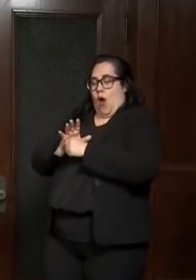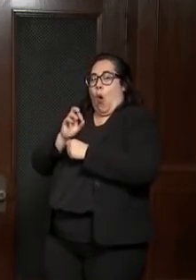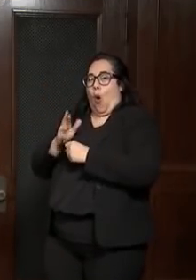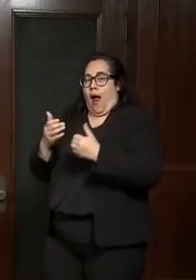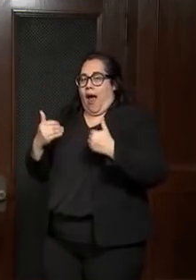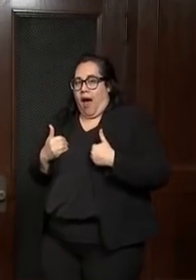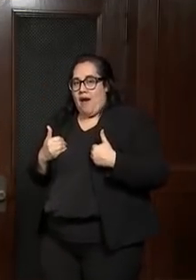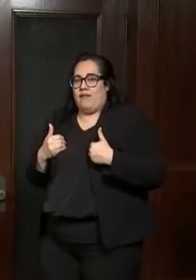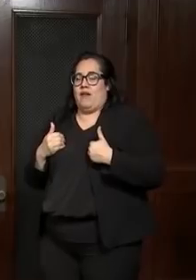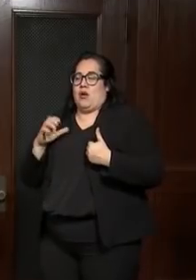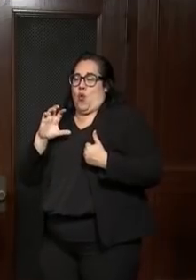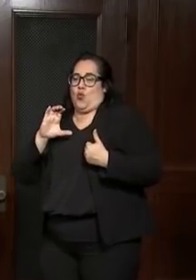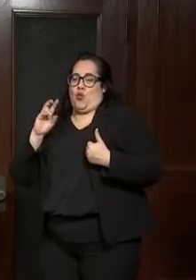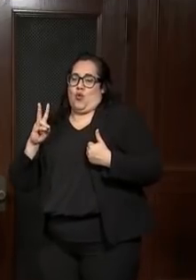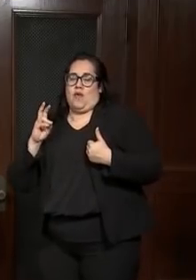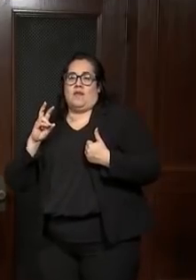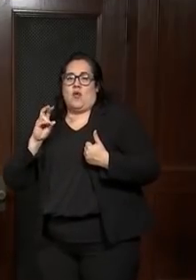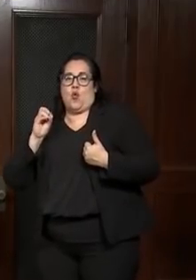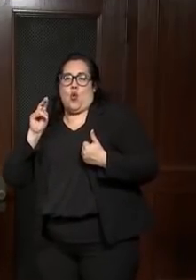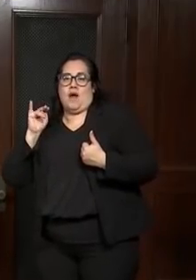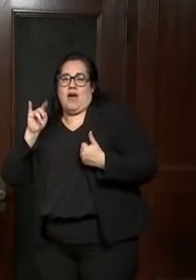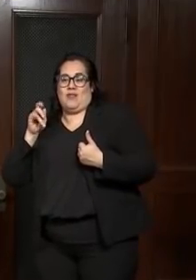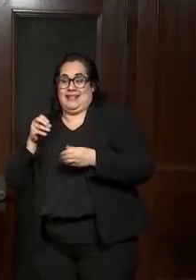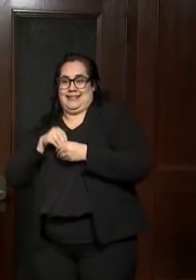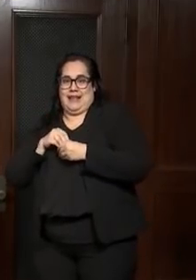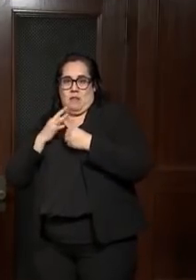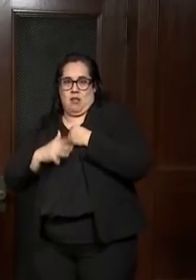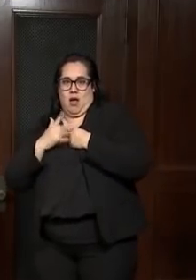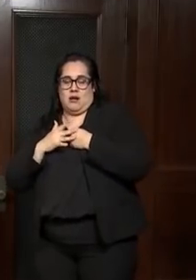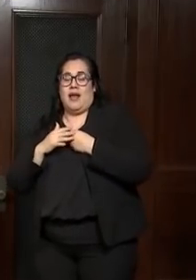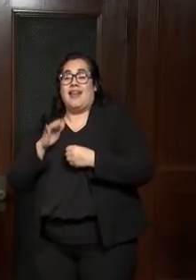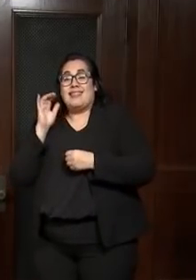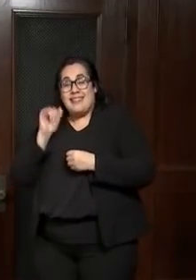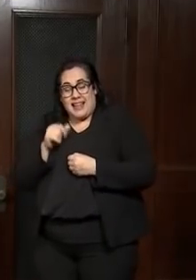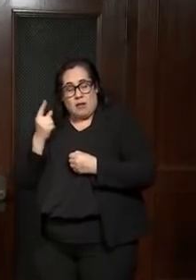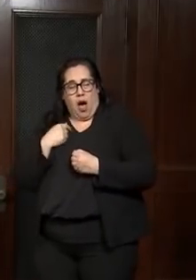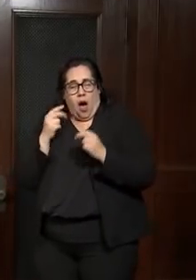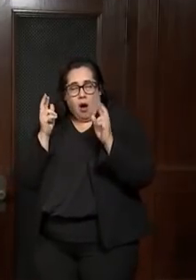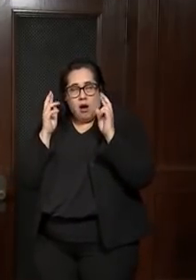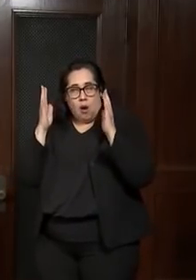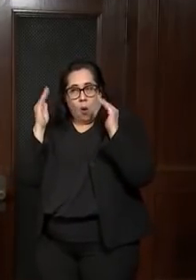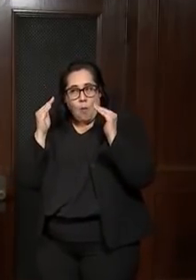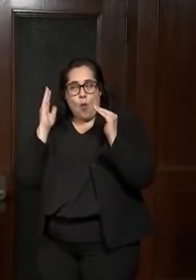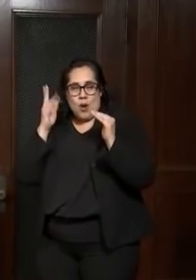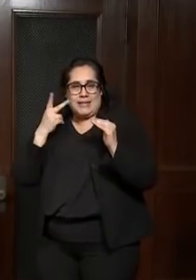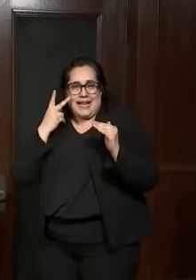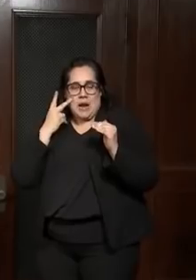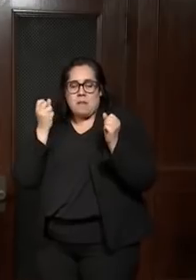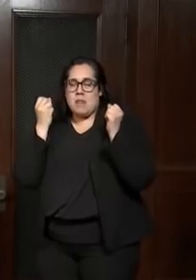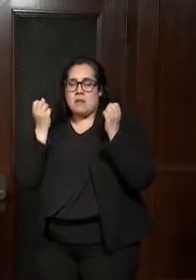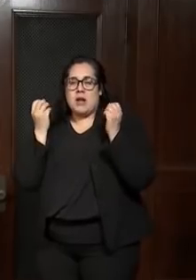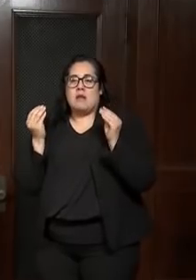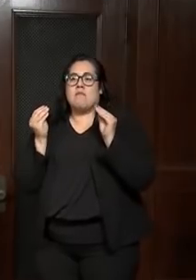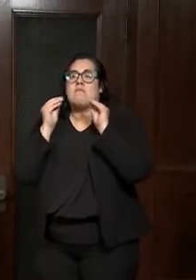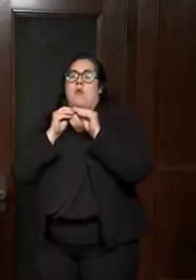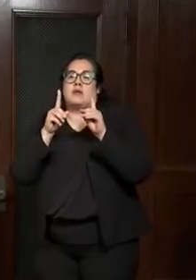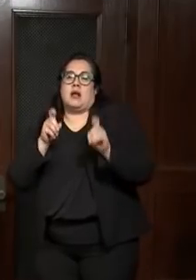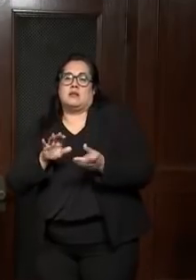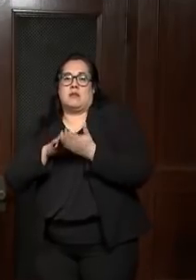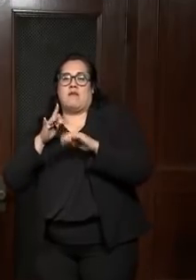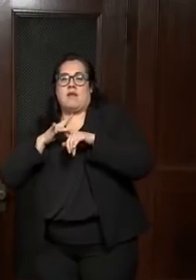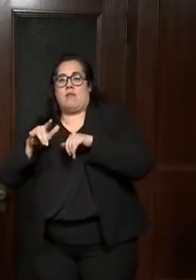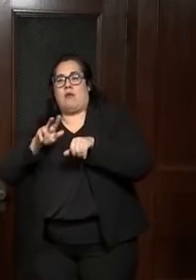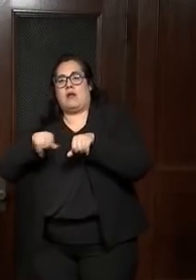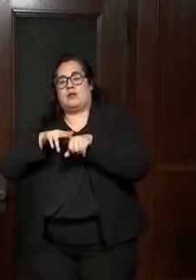you've had the coronavirus inside your blood. So that is something that I hope that we see many, many more tests